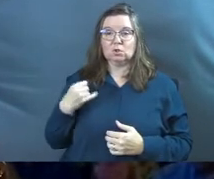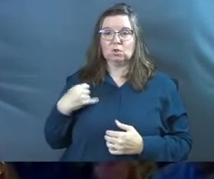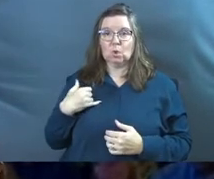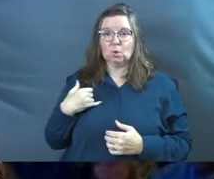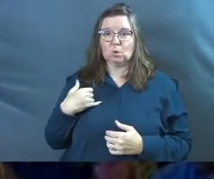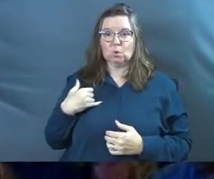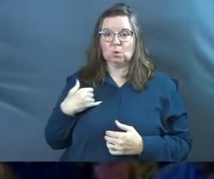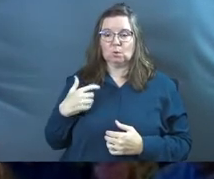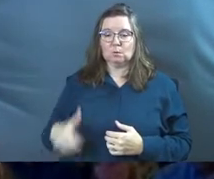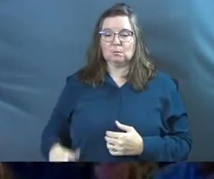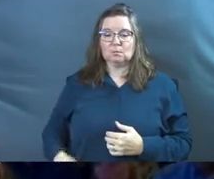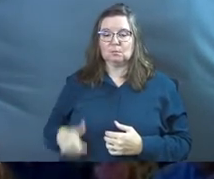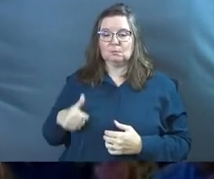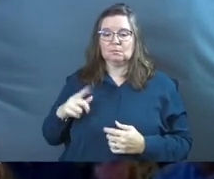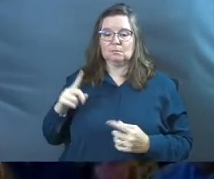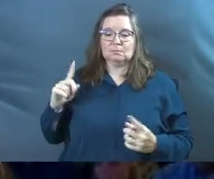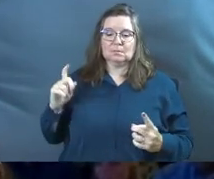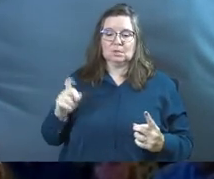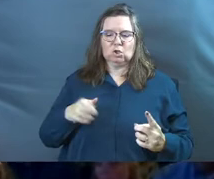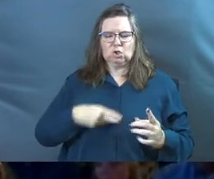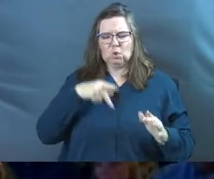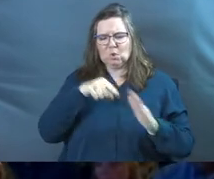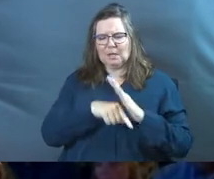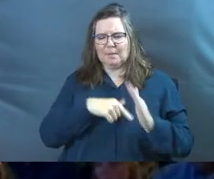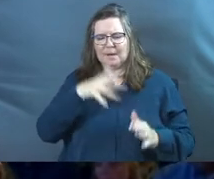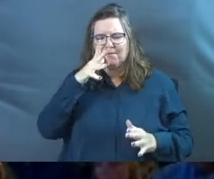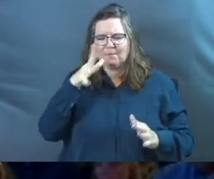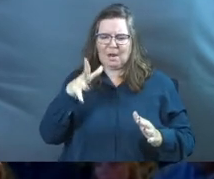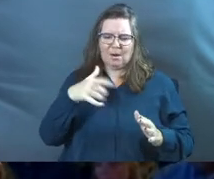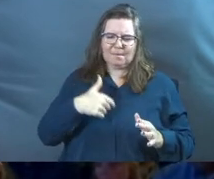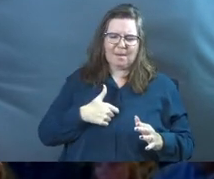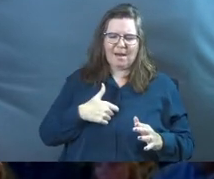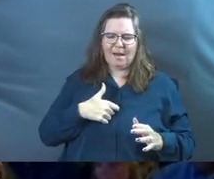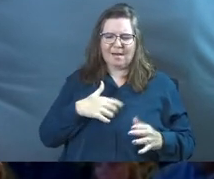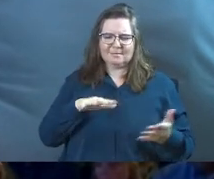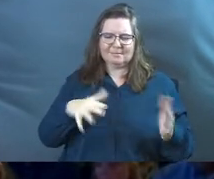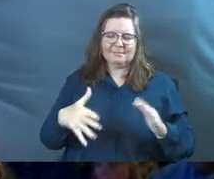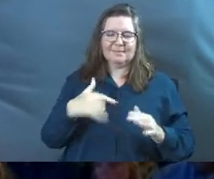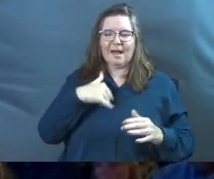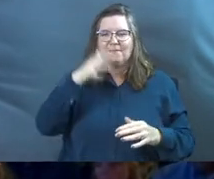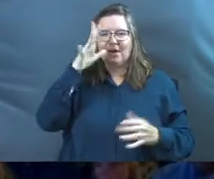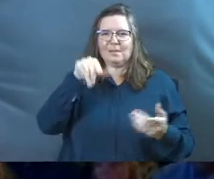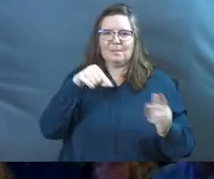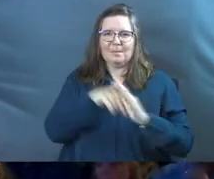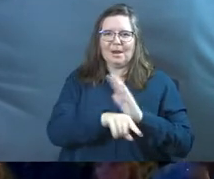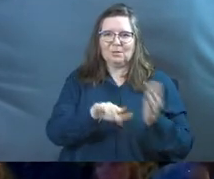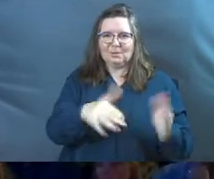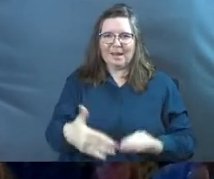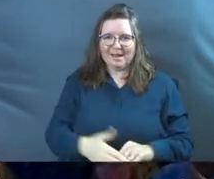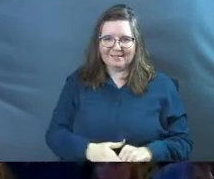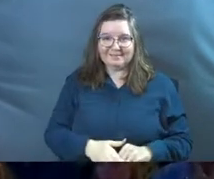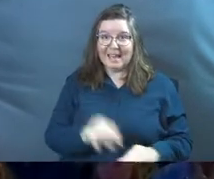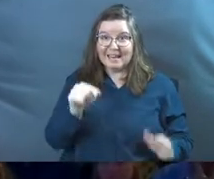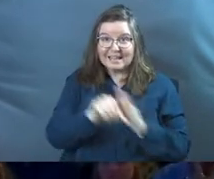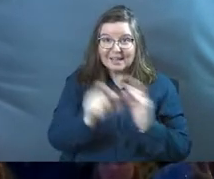up yonder sword and screaming to his brothers, you killed my father, prepare to die. He slew his brothers forthwith.